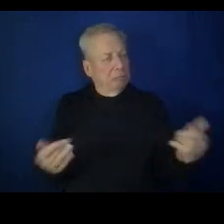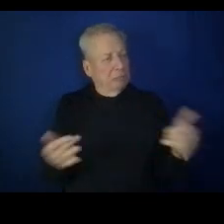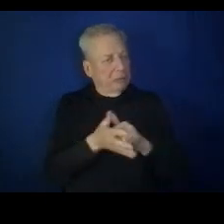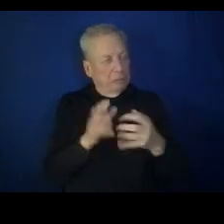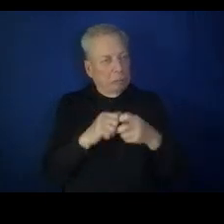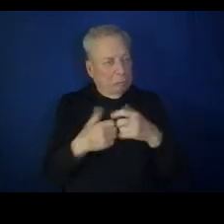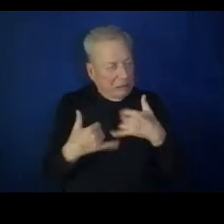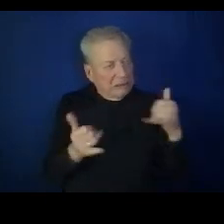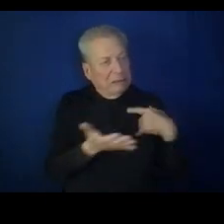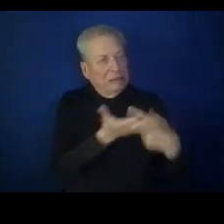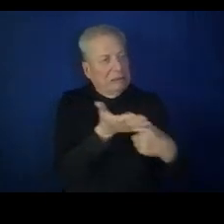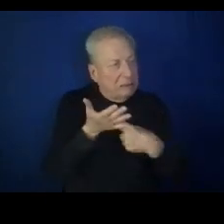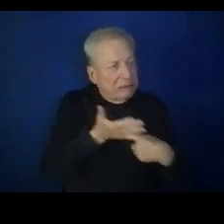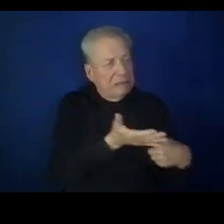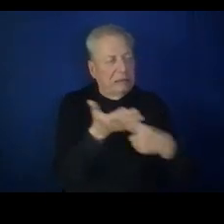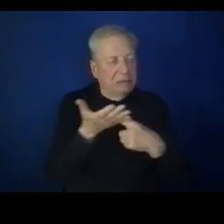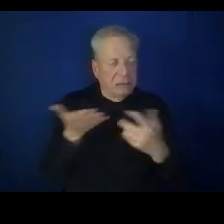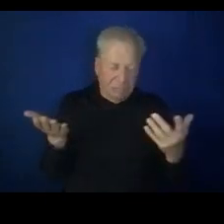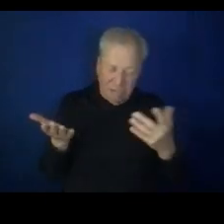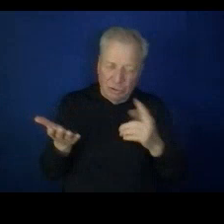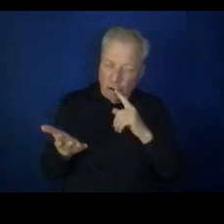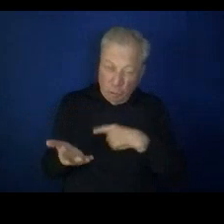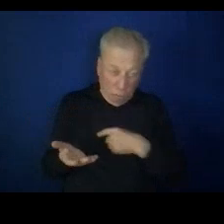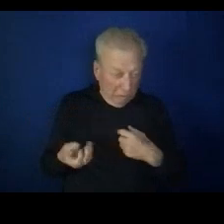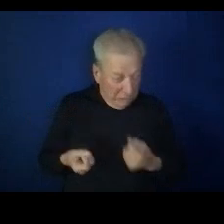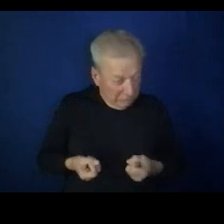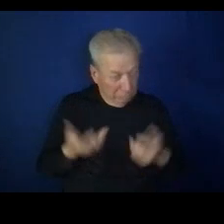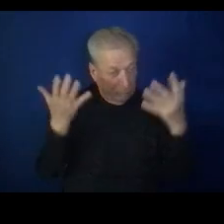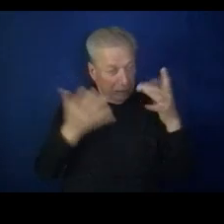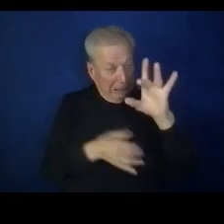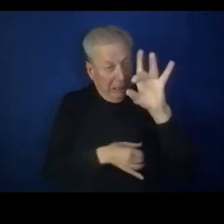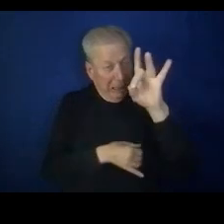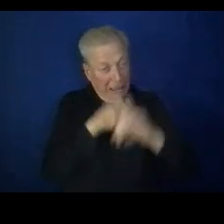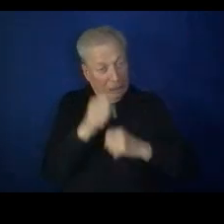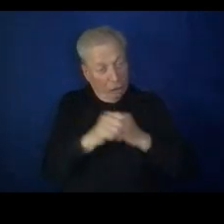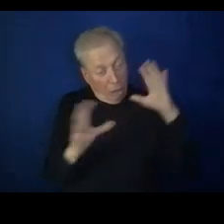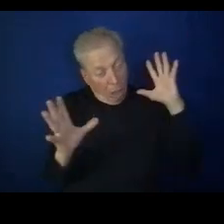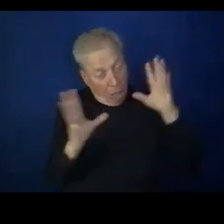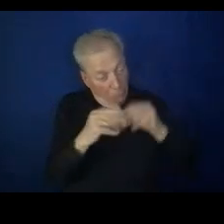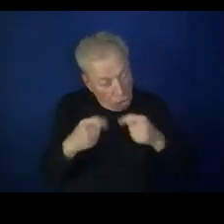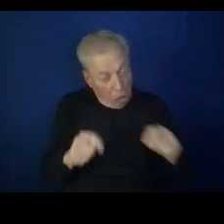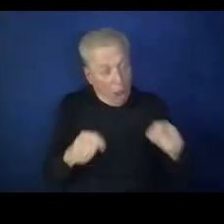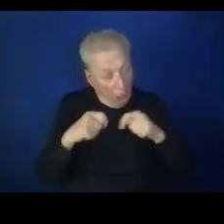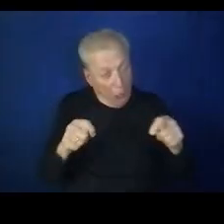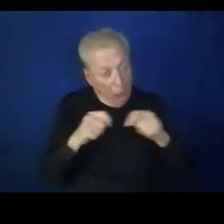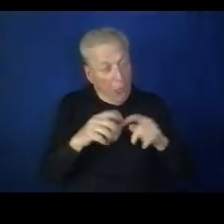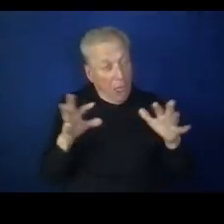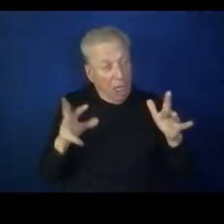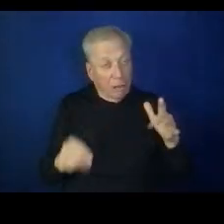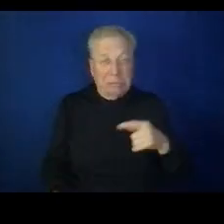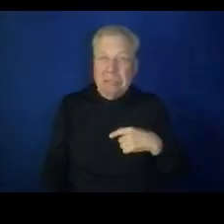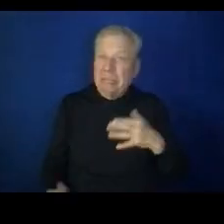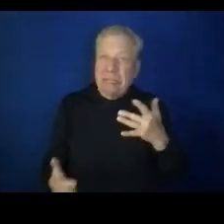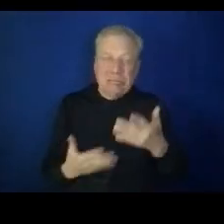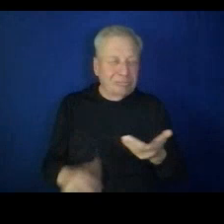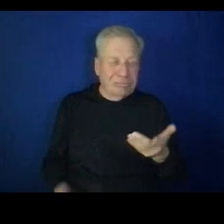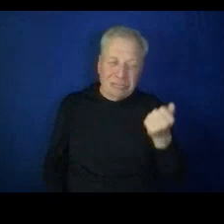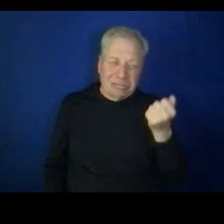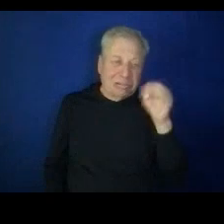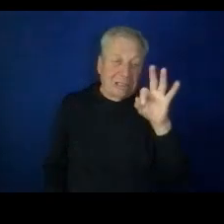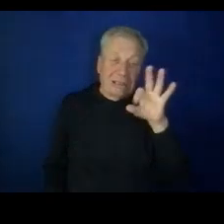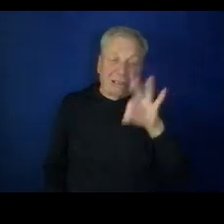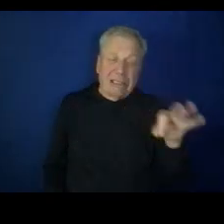And we spent 8 years trying to do so. We realized we weren't going to get there in 1999. And we